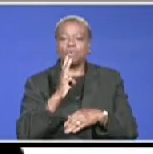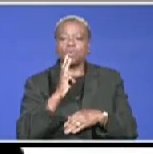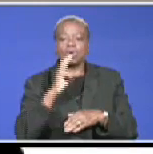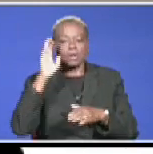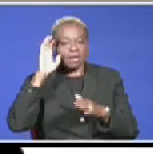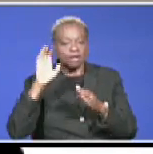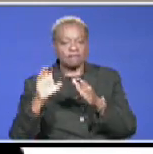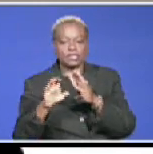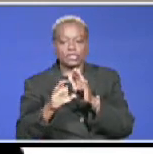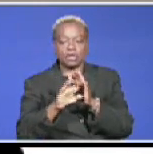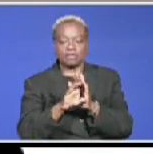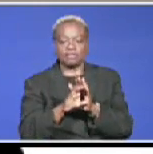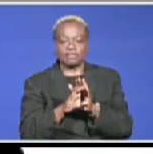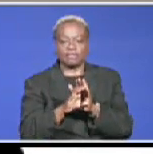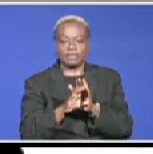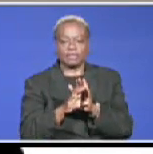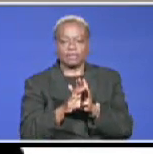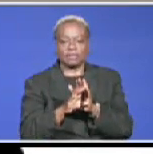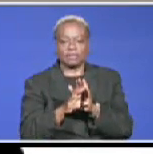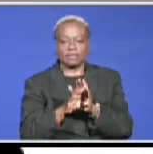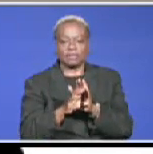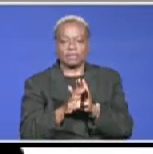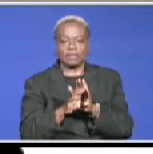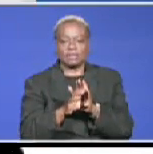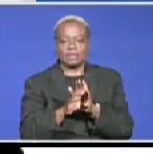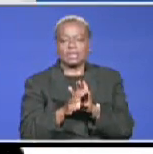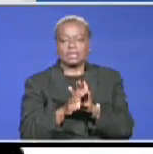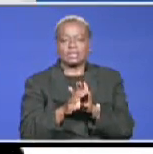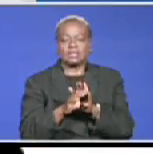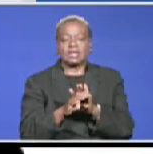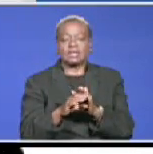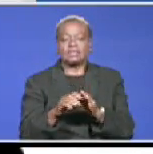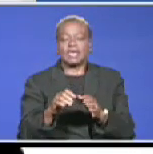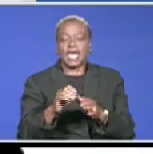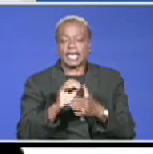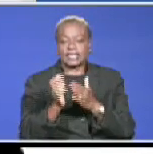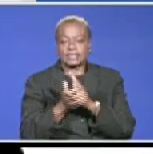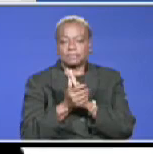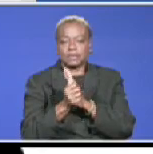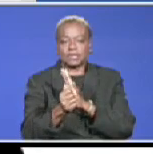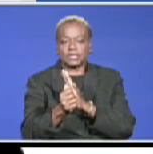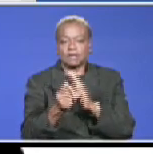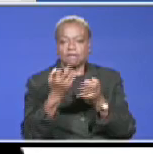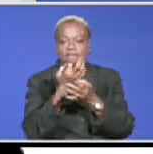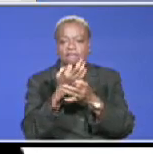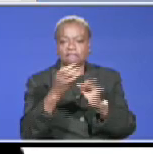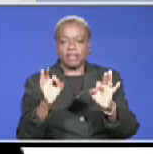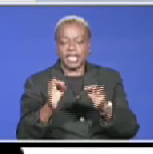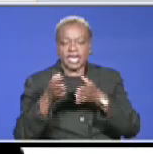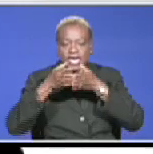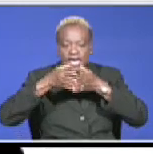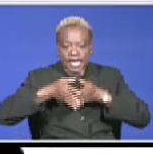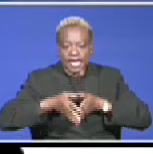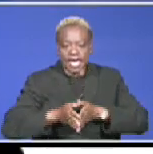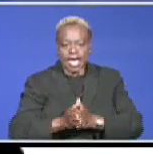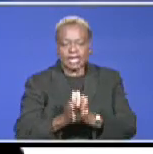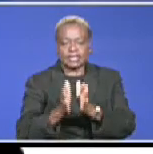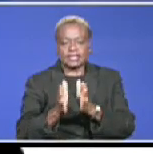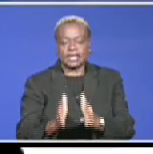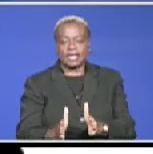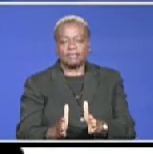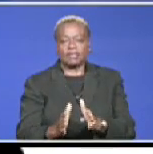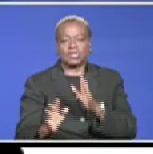filmmaker, but also freediver, scuba diver, spear fisherman. The expert freediver is best known as the creative behind these